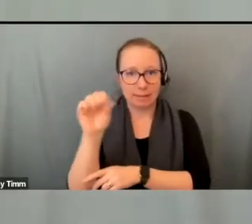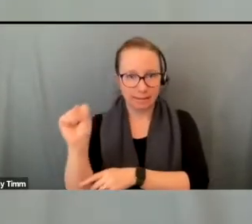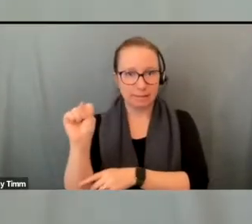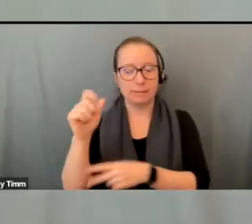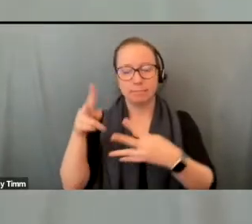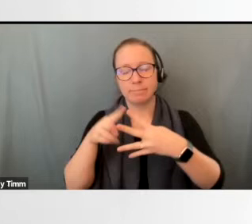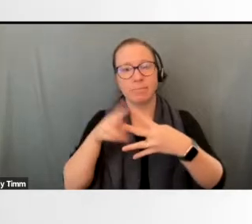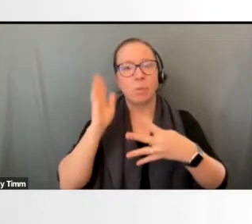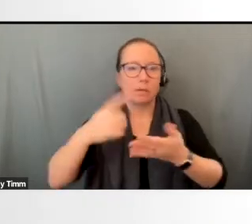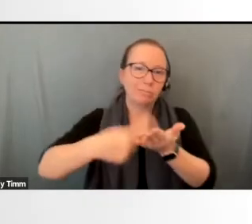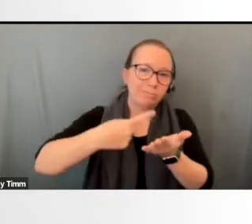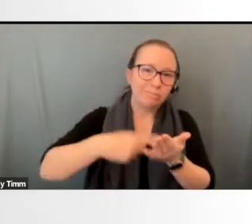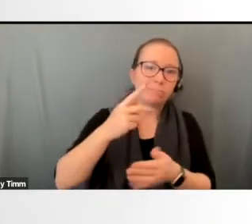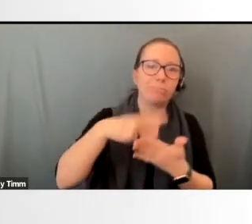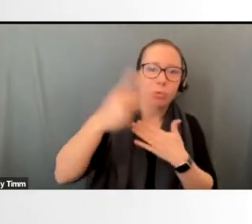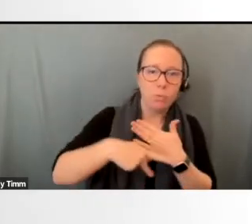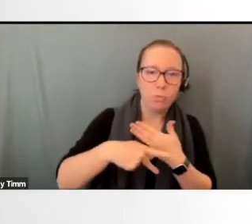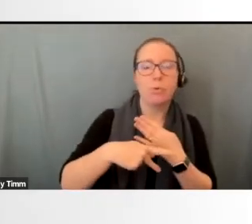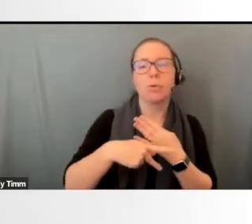programs and